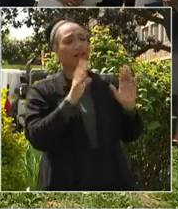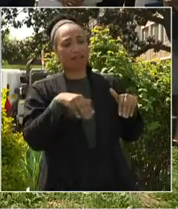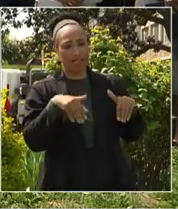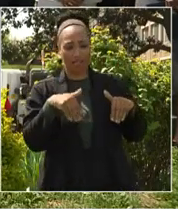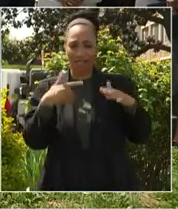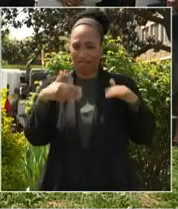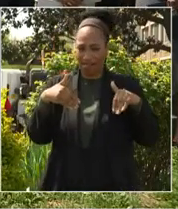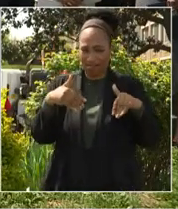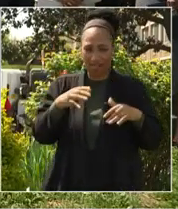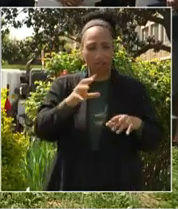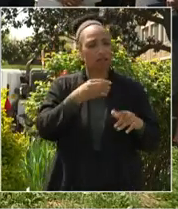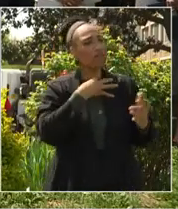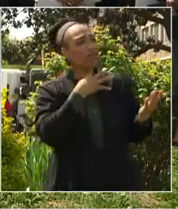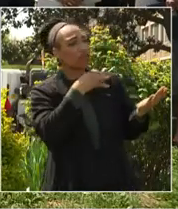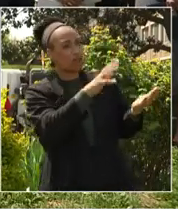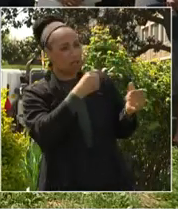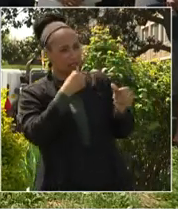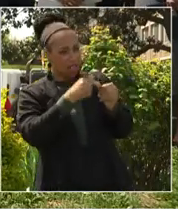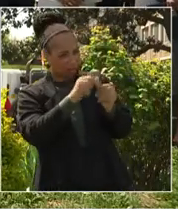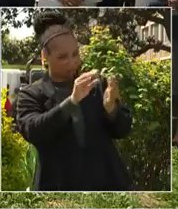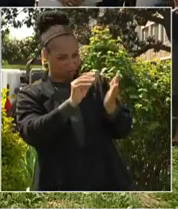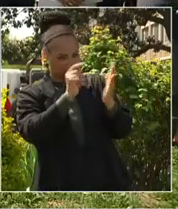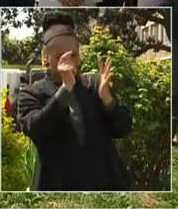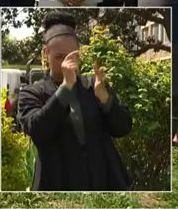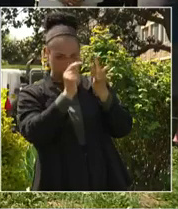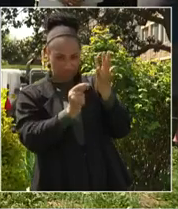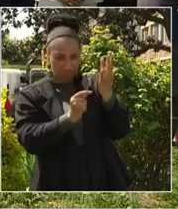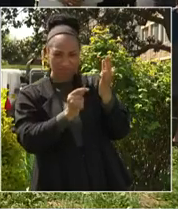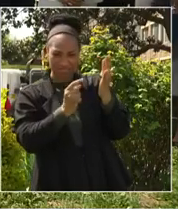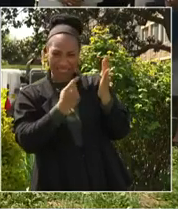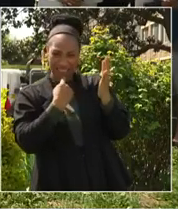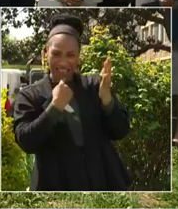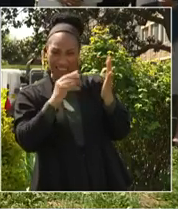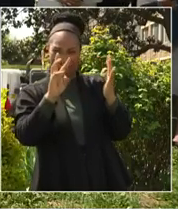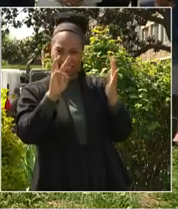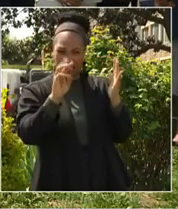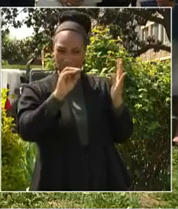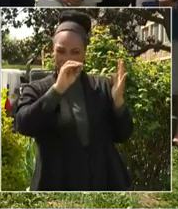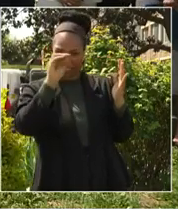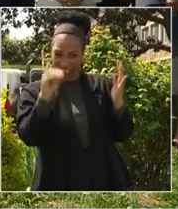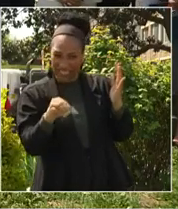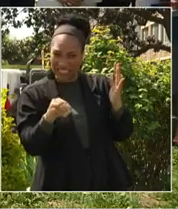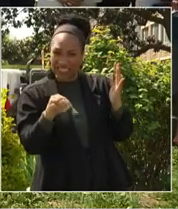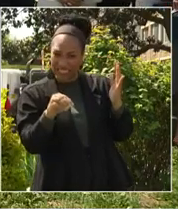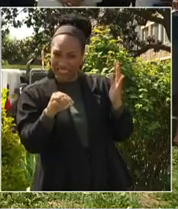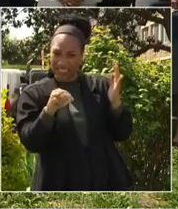obviously outlined the 6% increase that you're authorized to make and was notifying them about